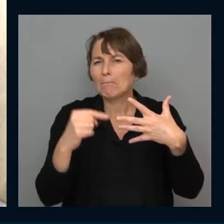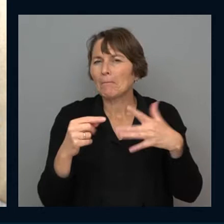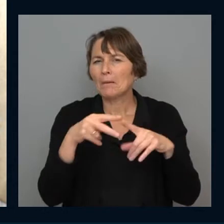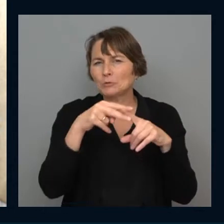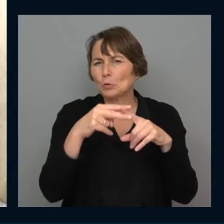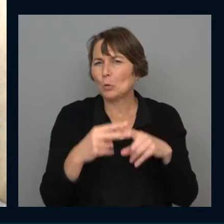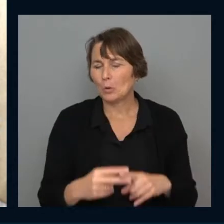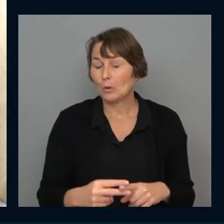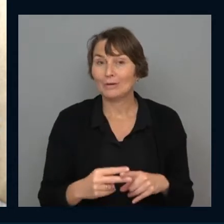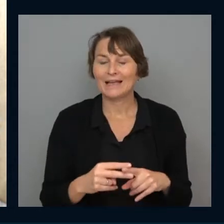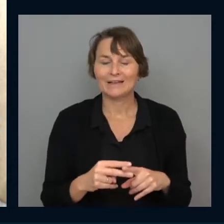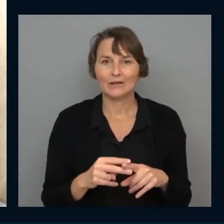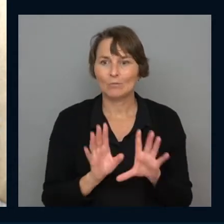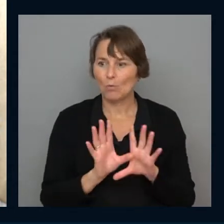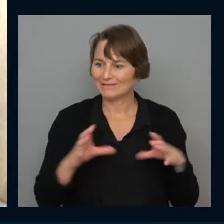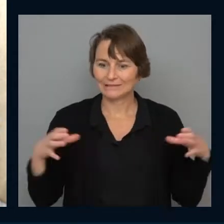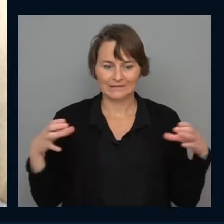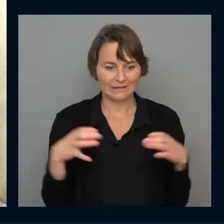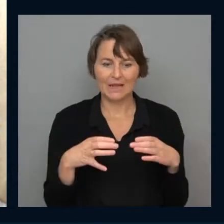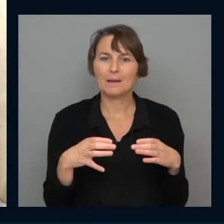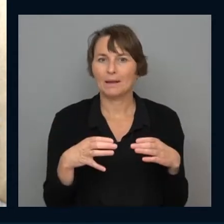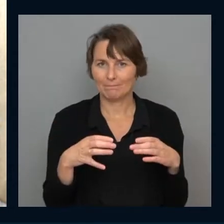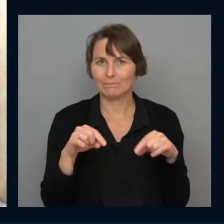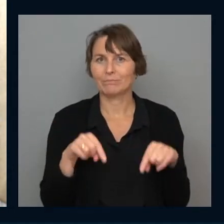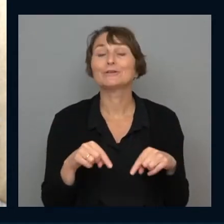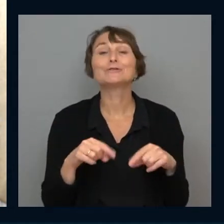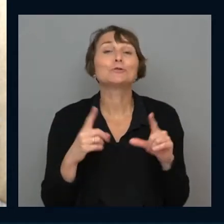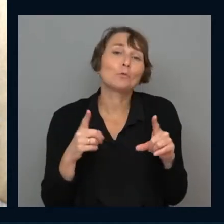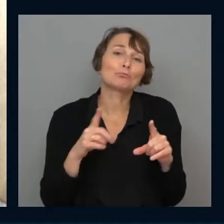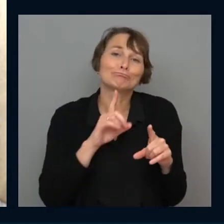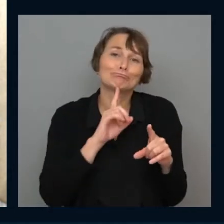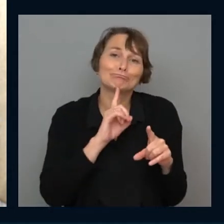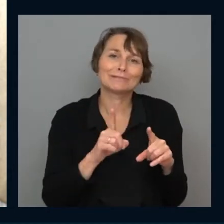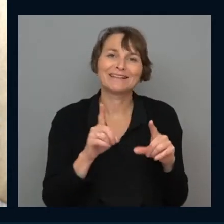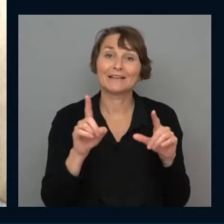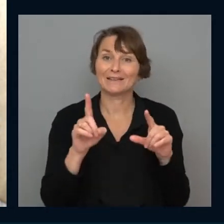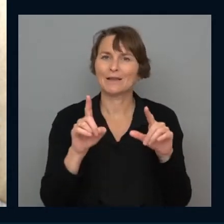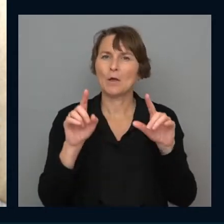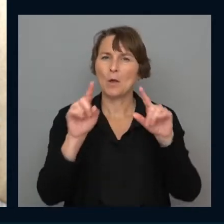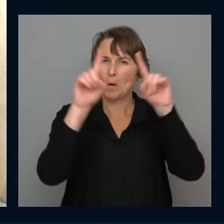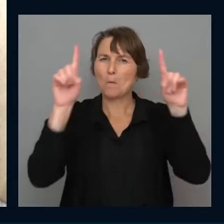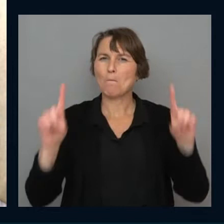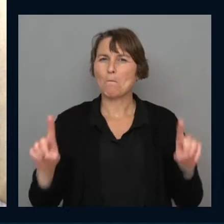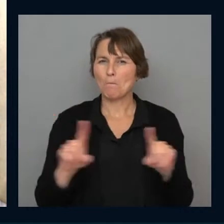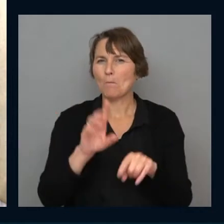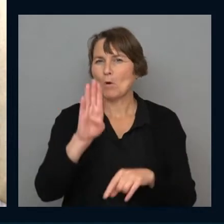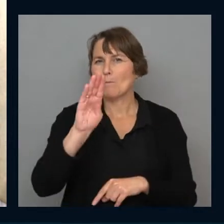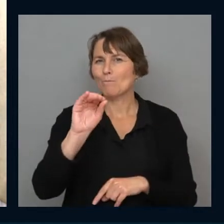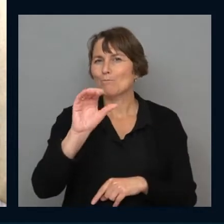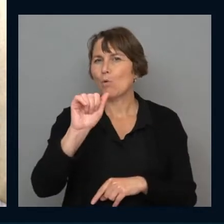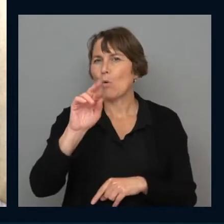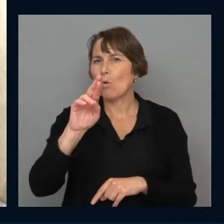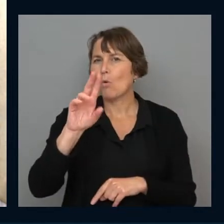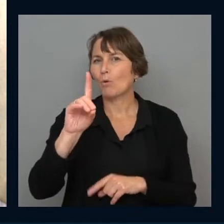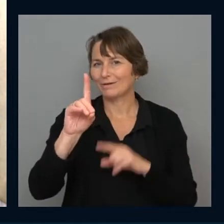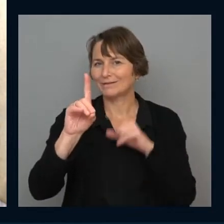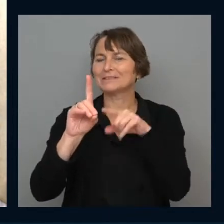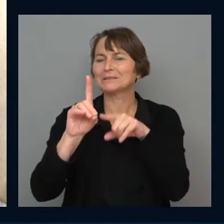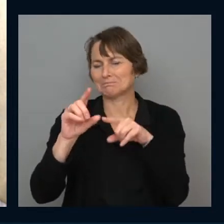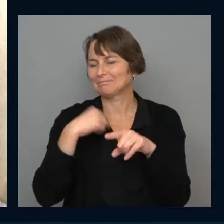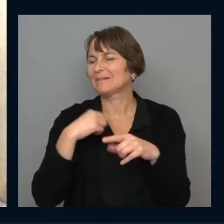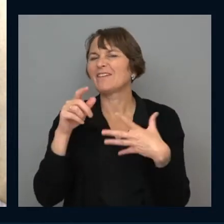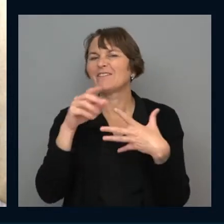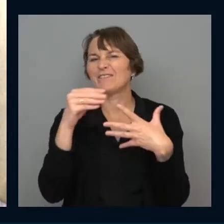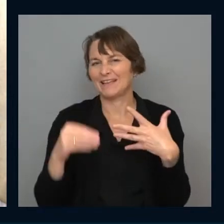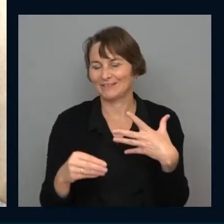can work. So boards is probably one of my favorite features. Also, when we're working on a project and we have an issue, we open a bug and